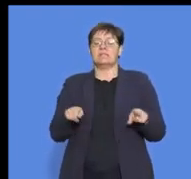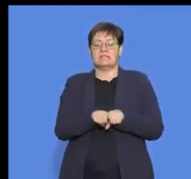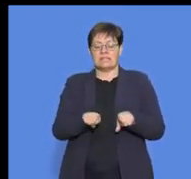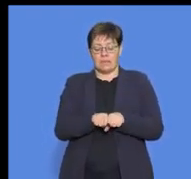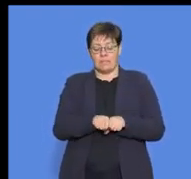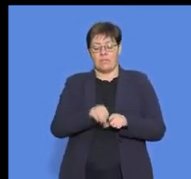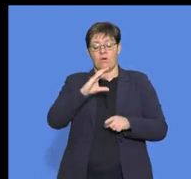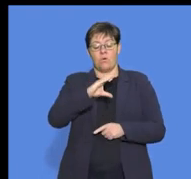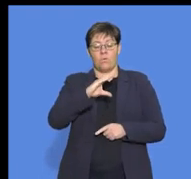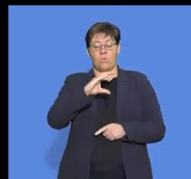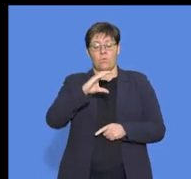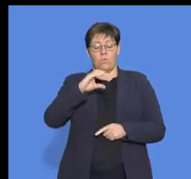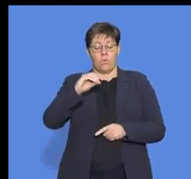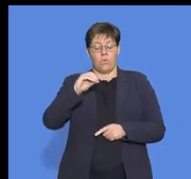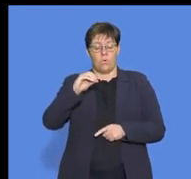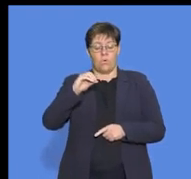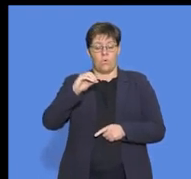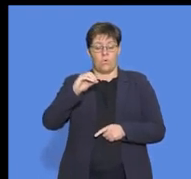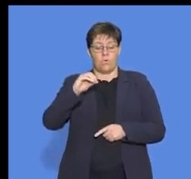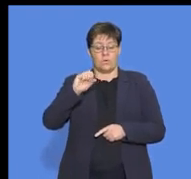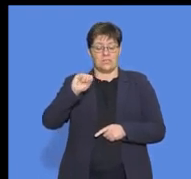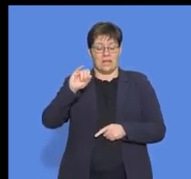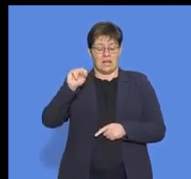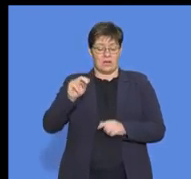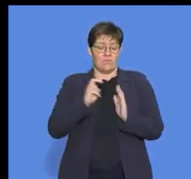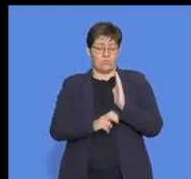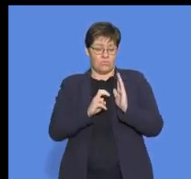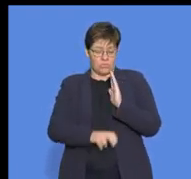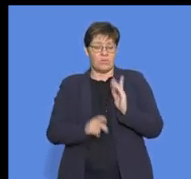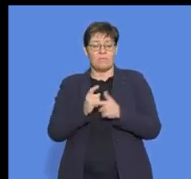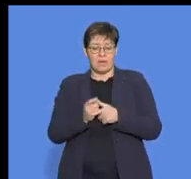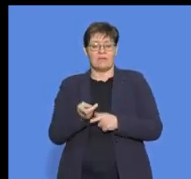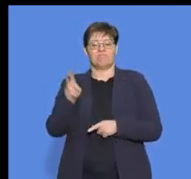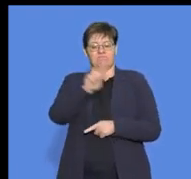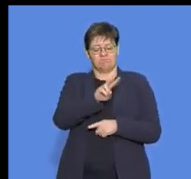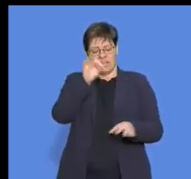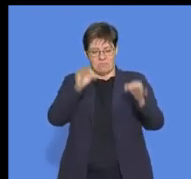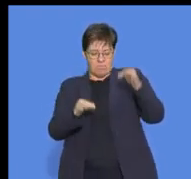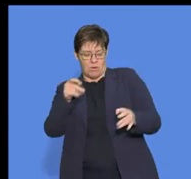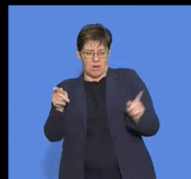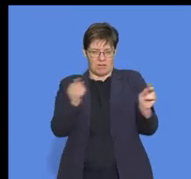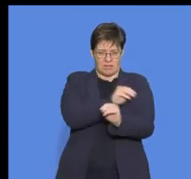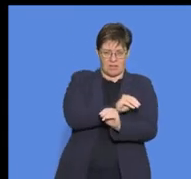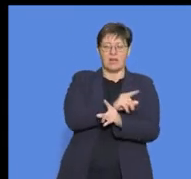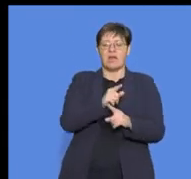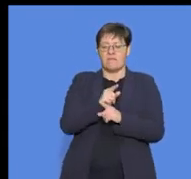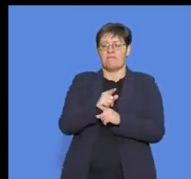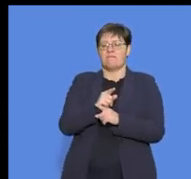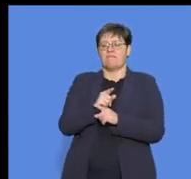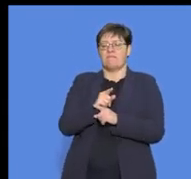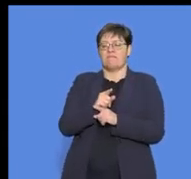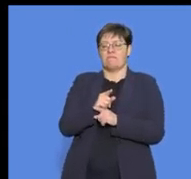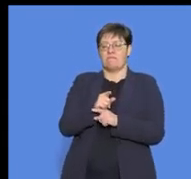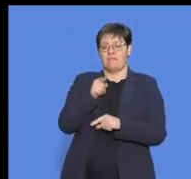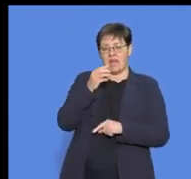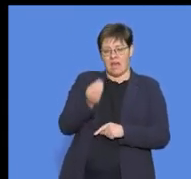You can also use the cosine rule. Remember, when we have three sides, we just adjust the formula slightly to make cos A the subject